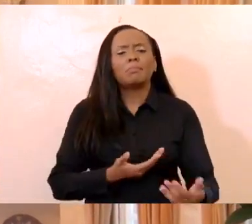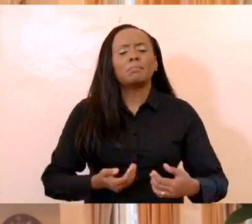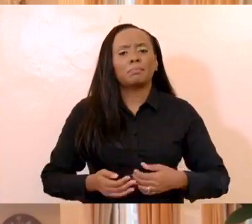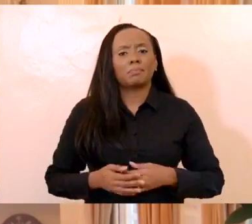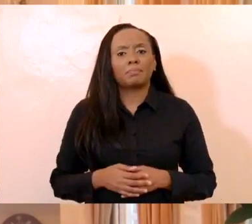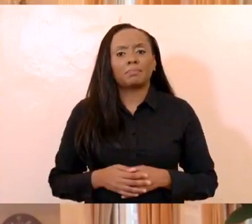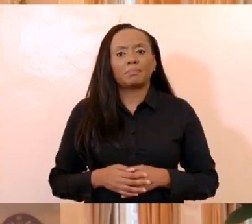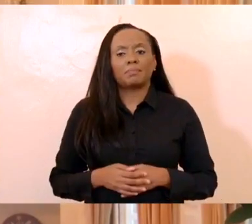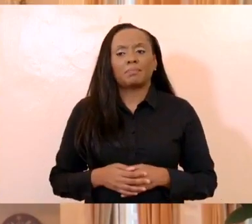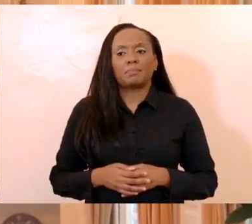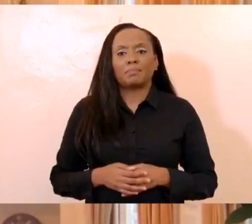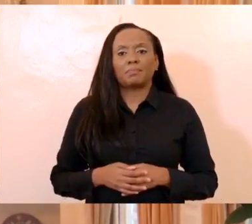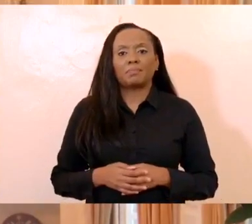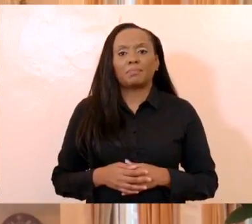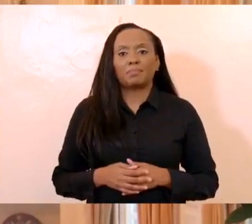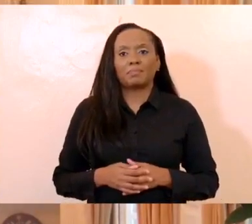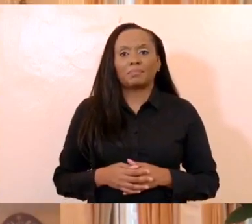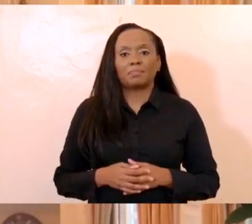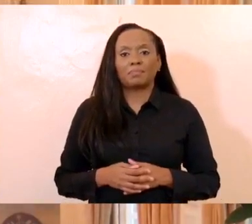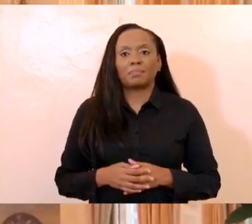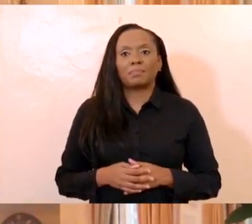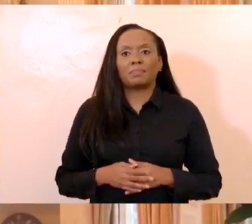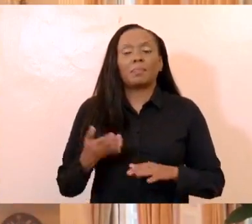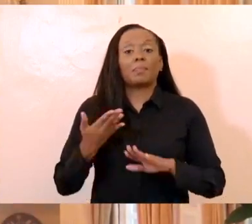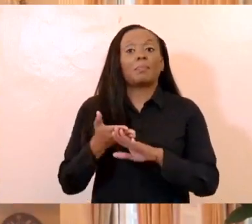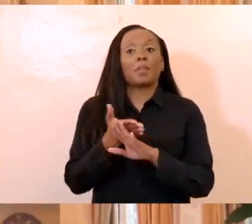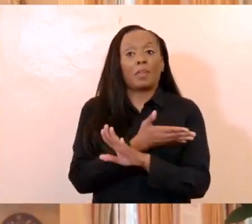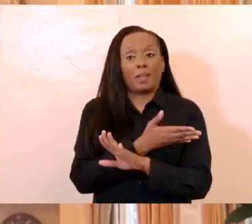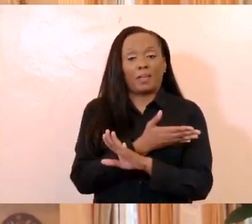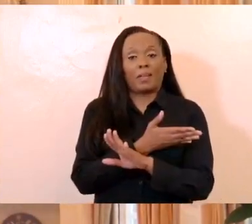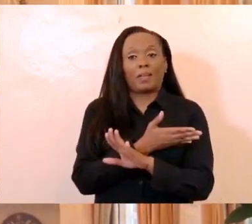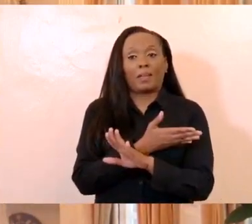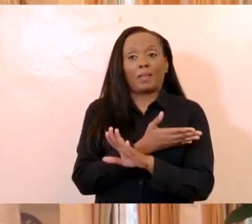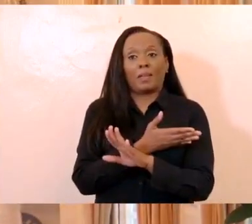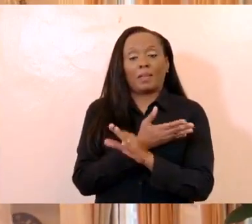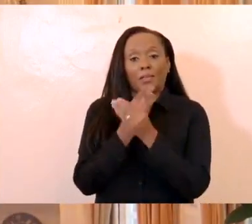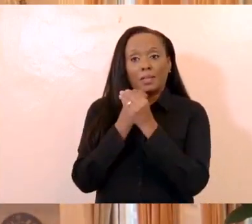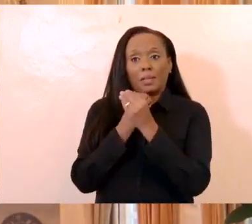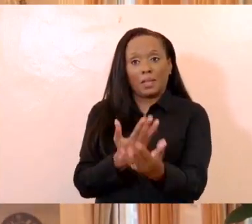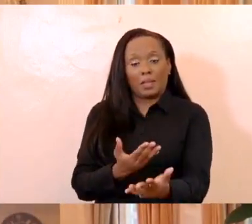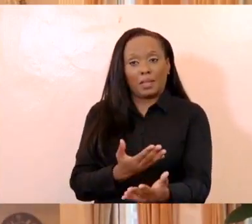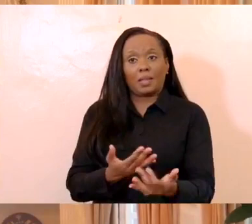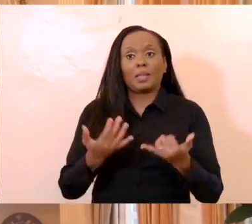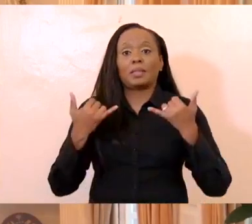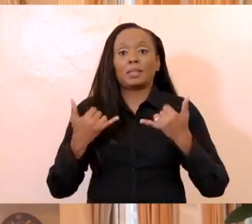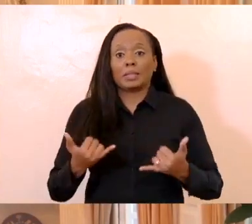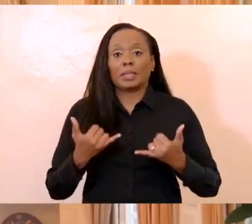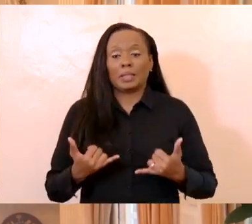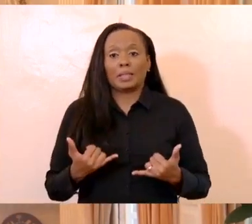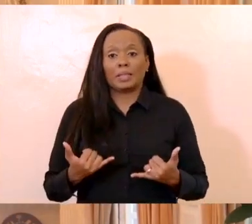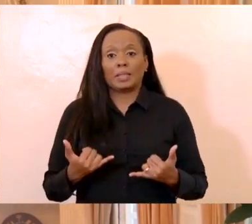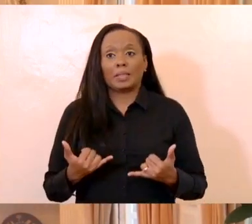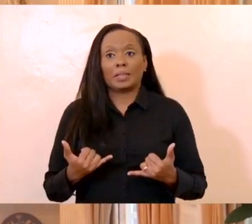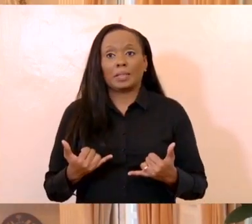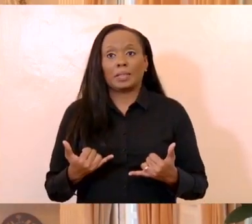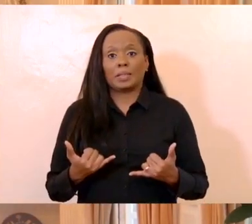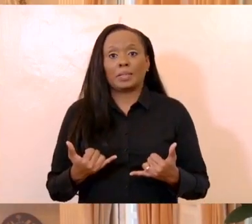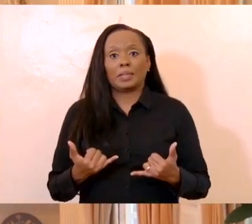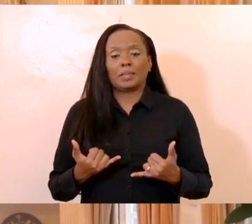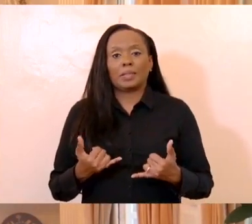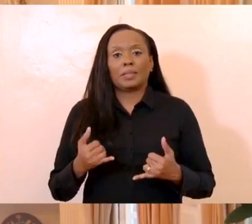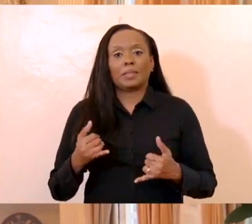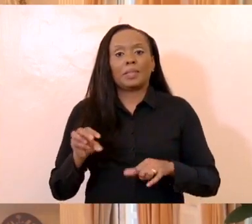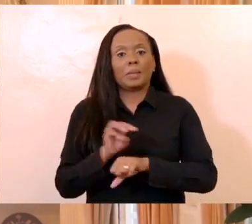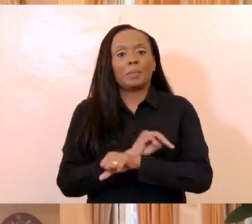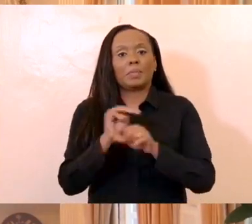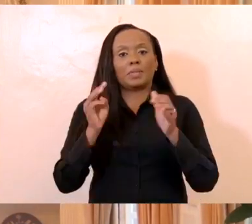you. And before I do that, I think I would take this opportunity now that I have Minister Abrams